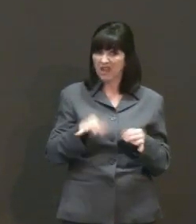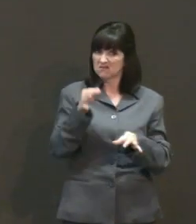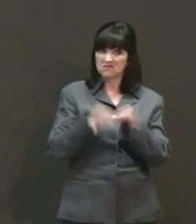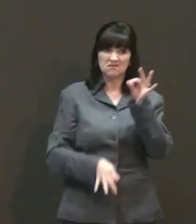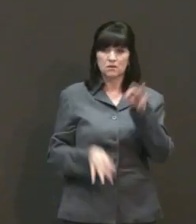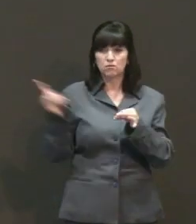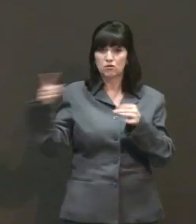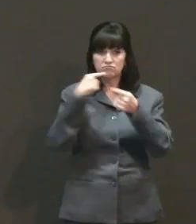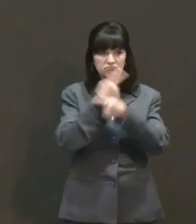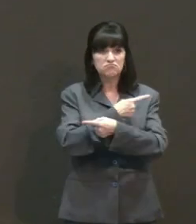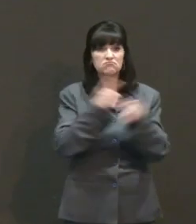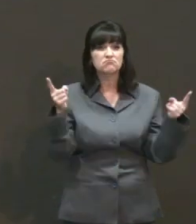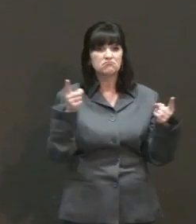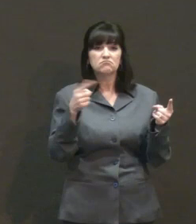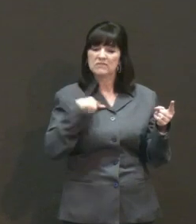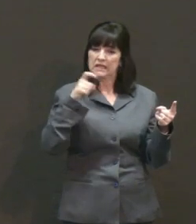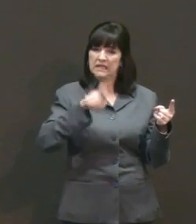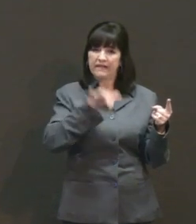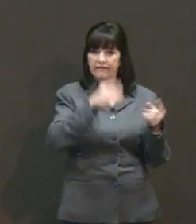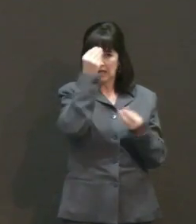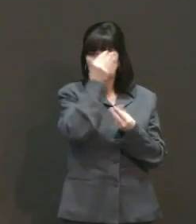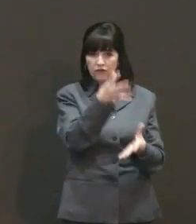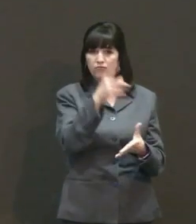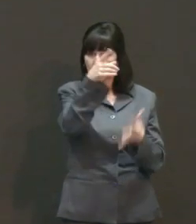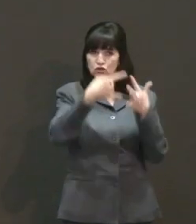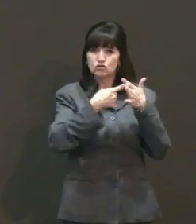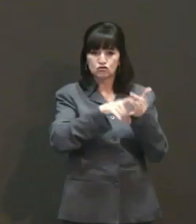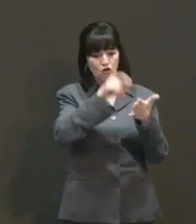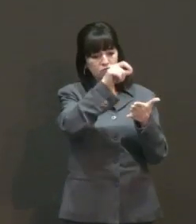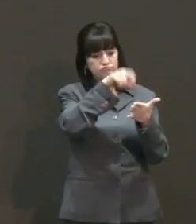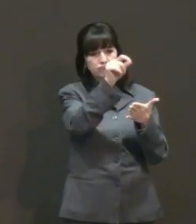and they could just start checking it off. Yes. All right.